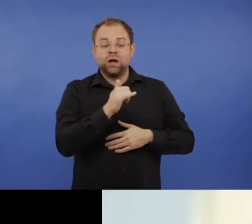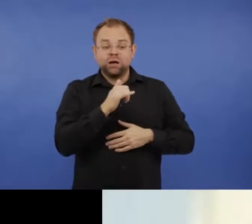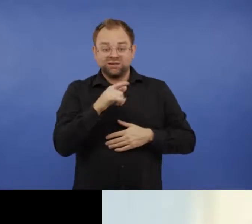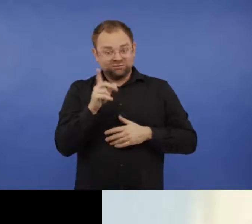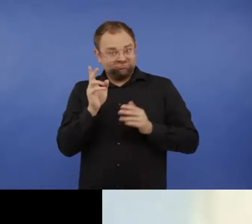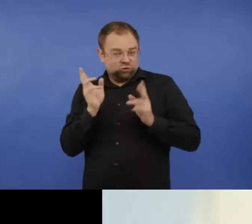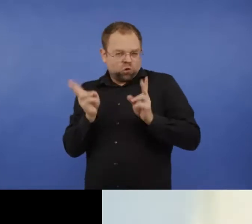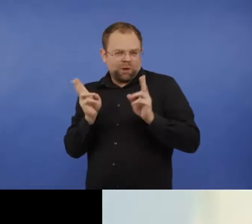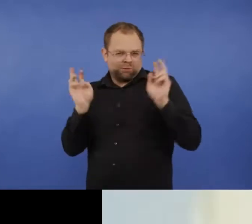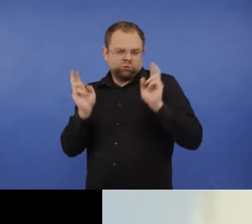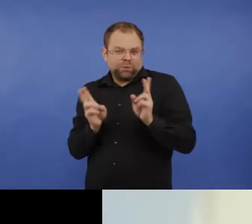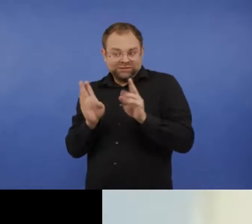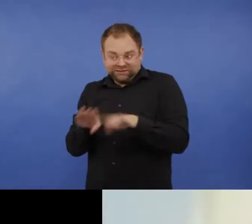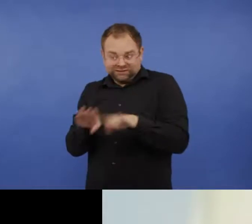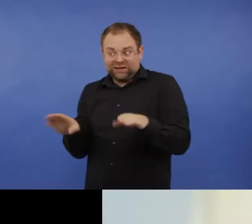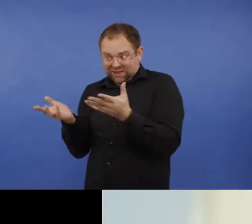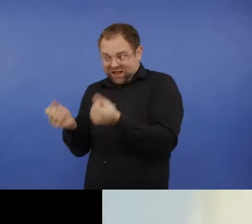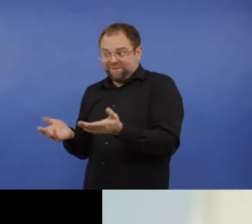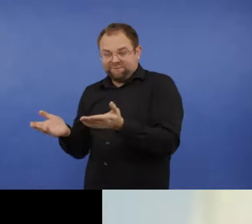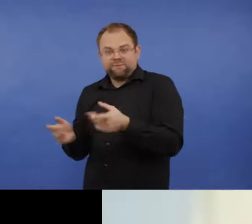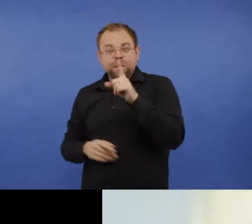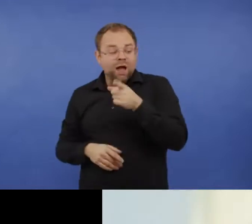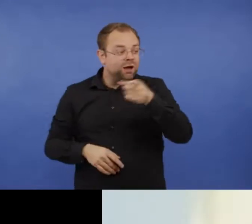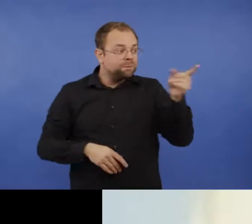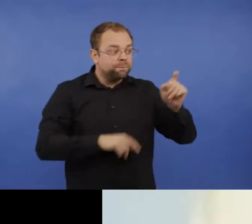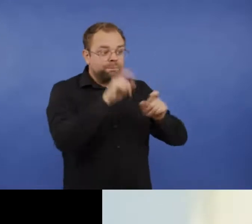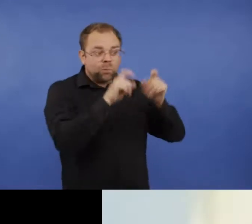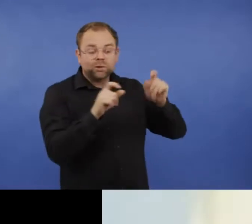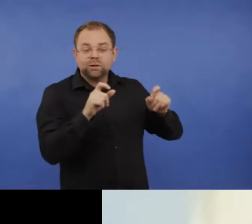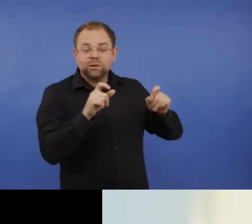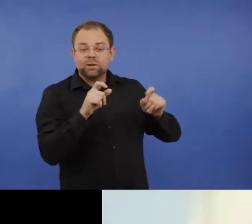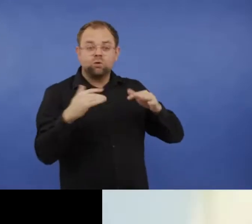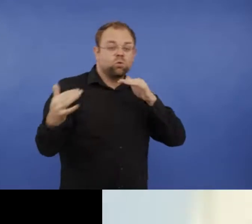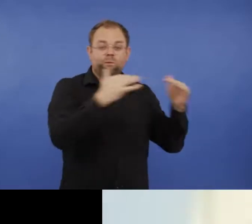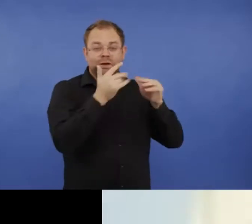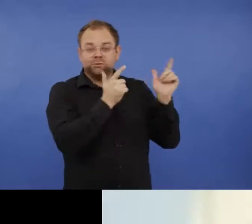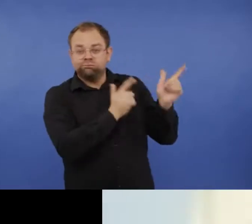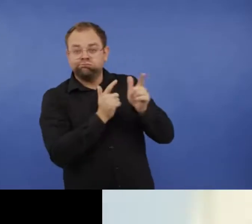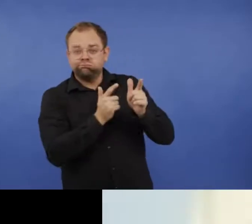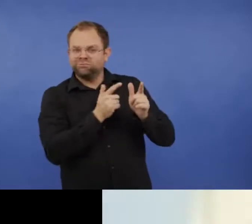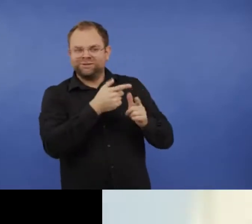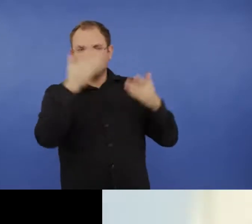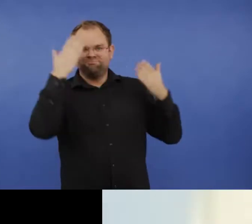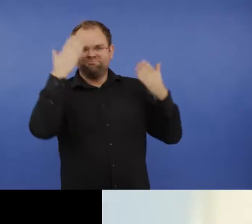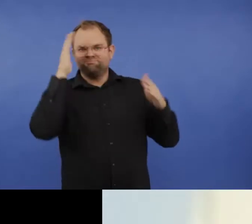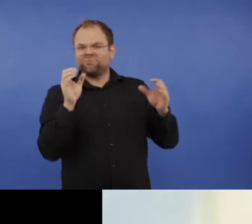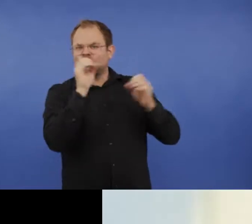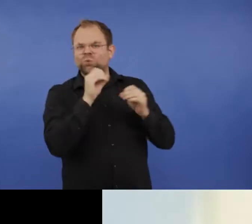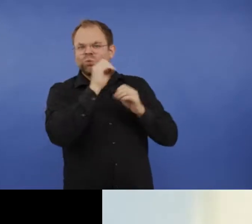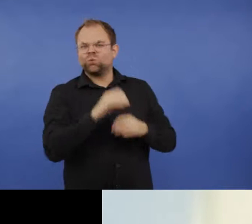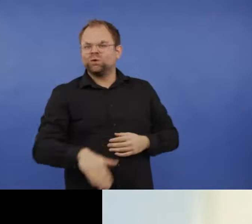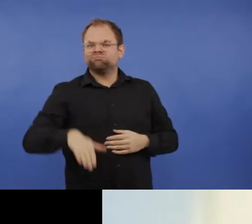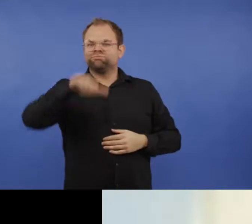and take, of consensus building. That takes time, and it also takes investment.